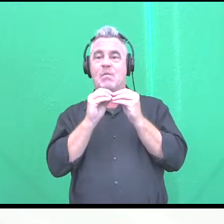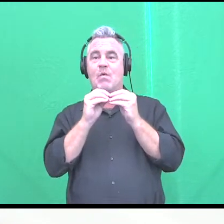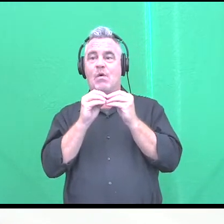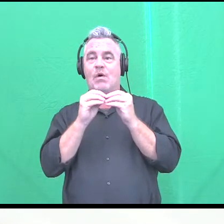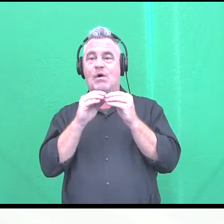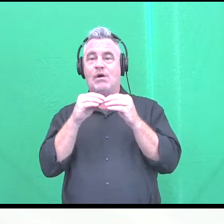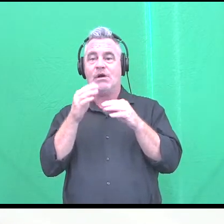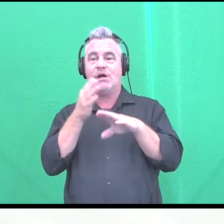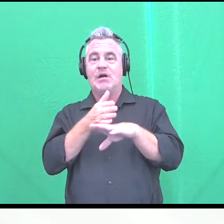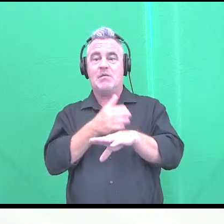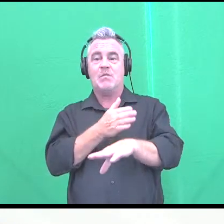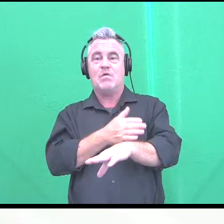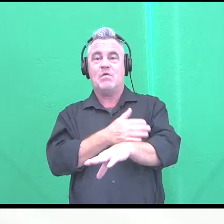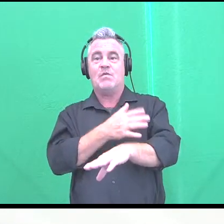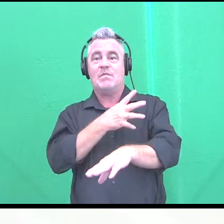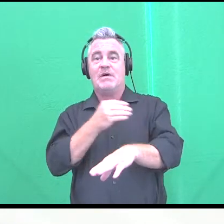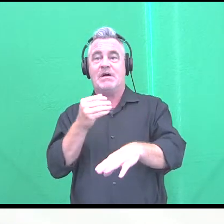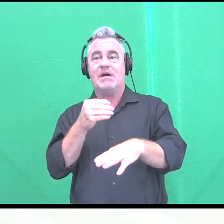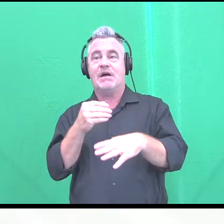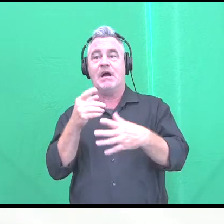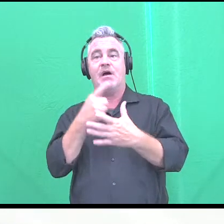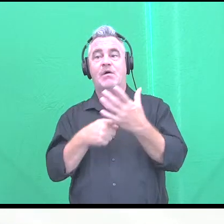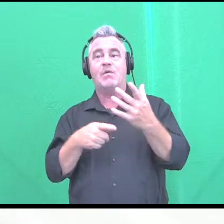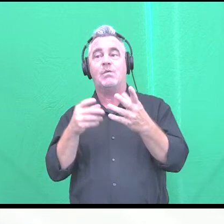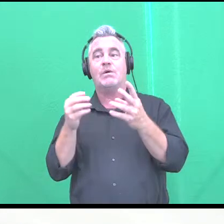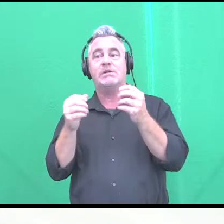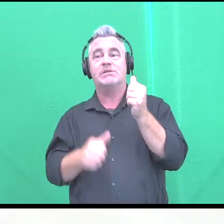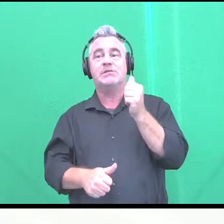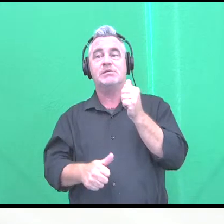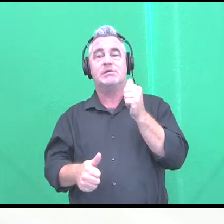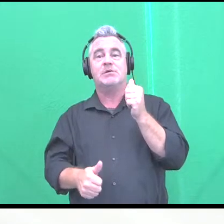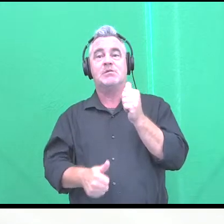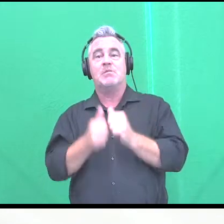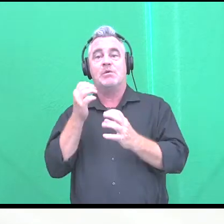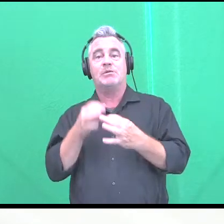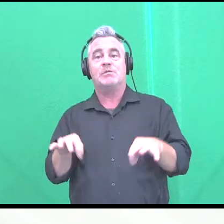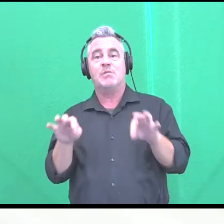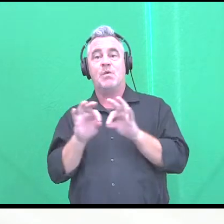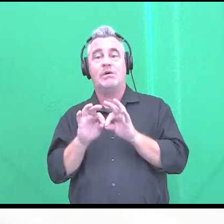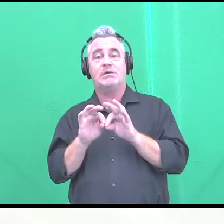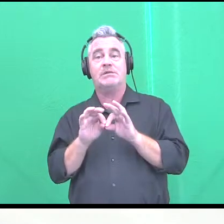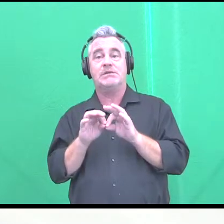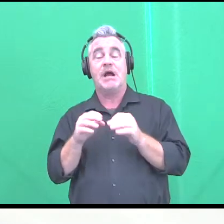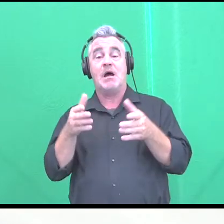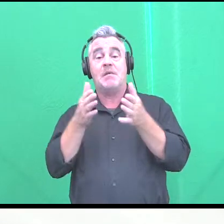they see as the most pressing challenges for the district. I'm also asking